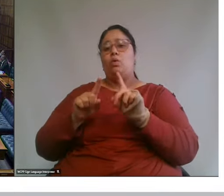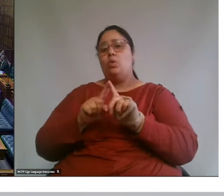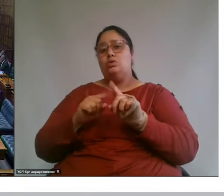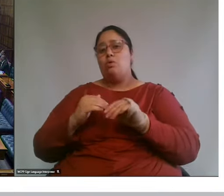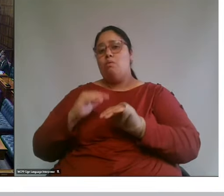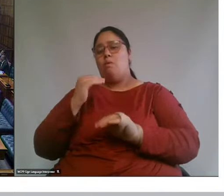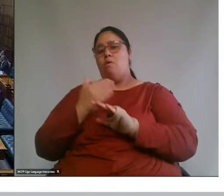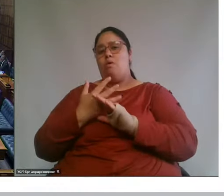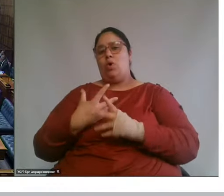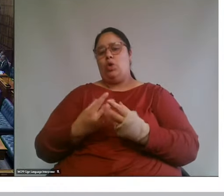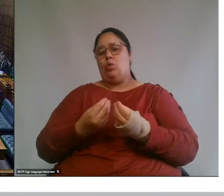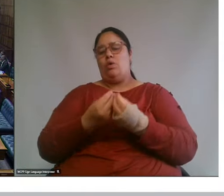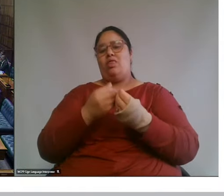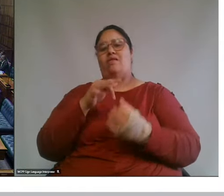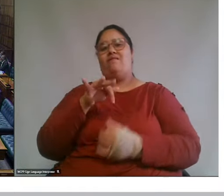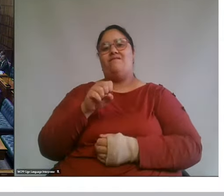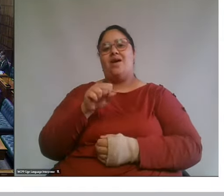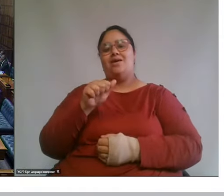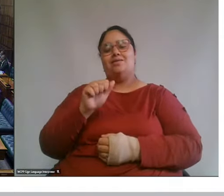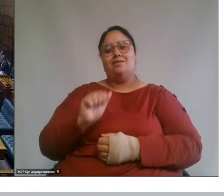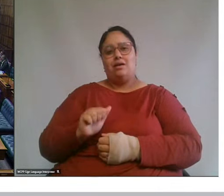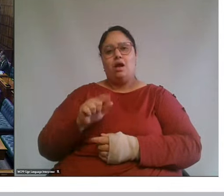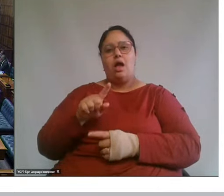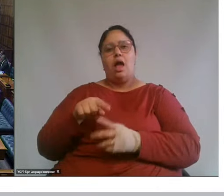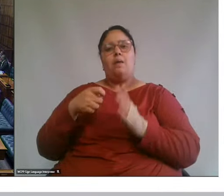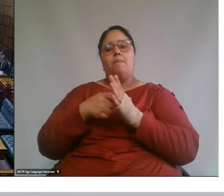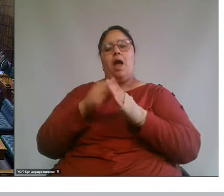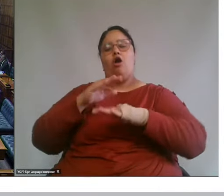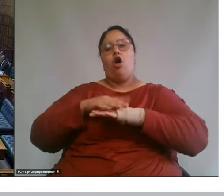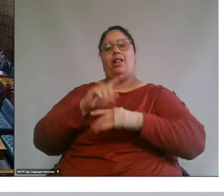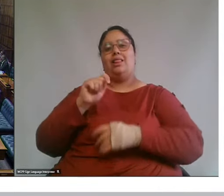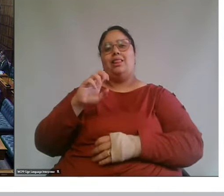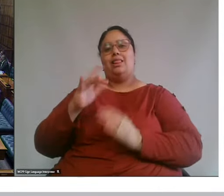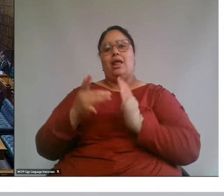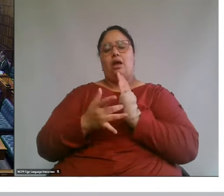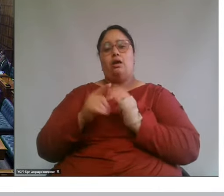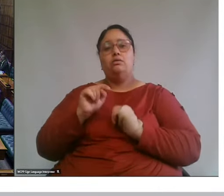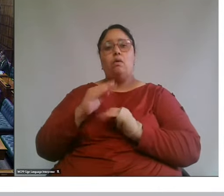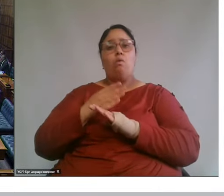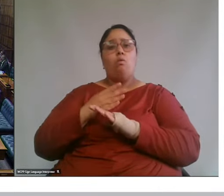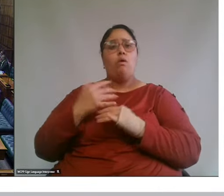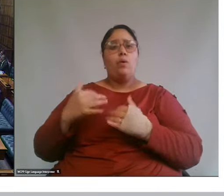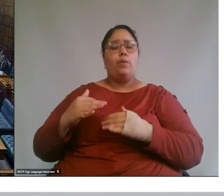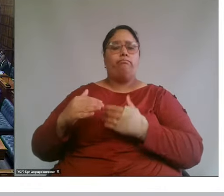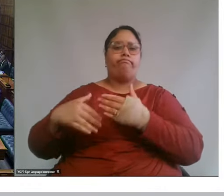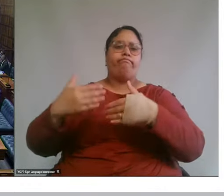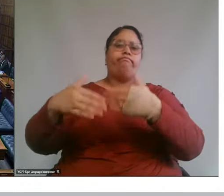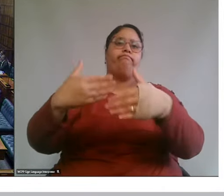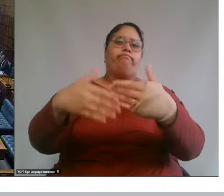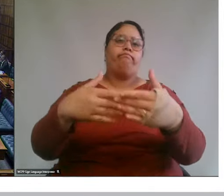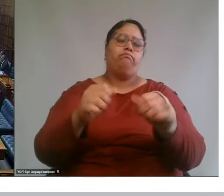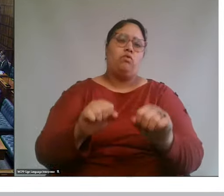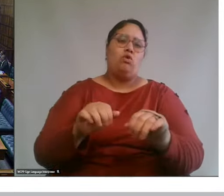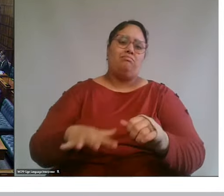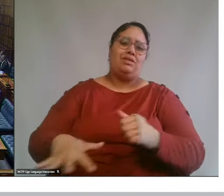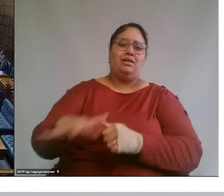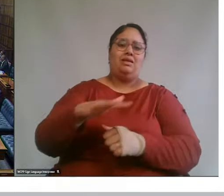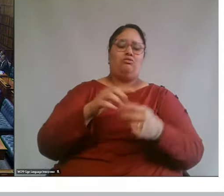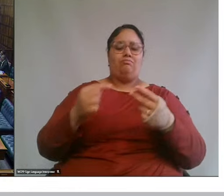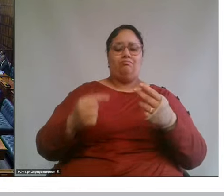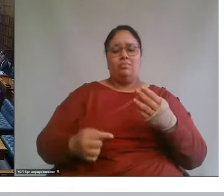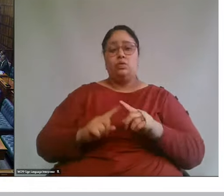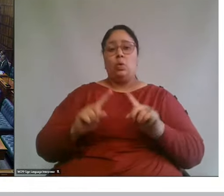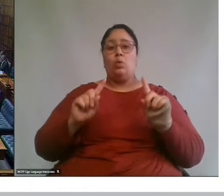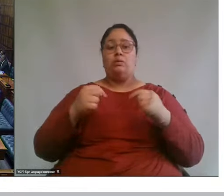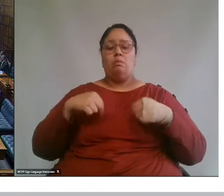of work with uh with fizer and bch um so work is carrying on um in those areas and I think what I